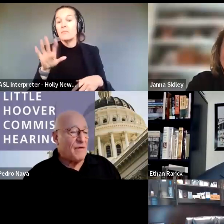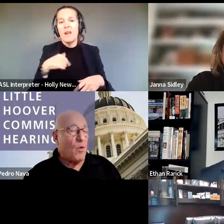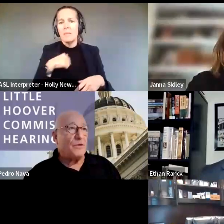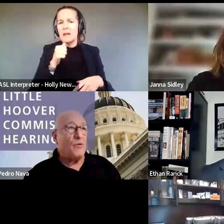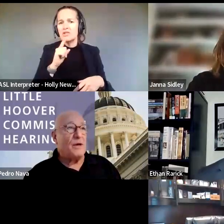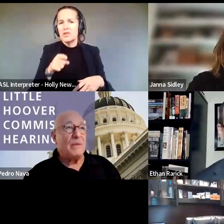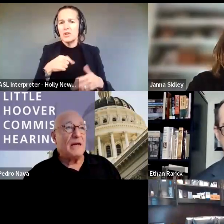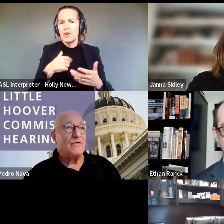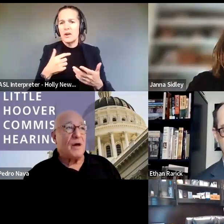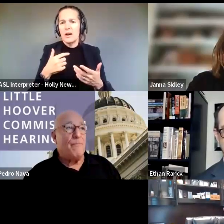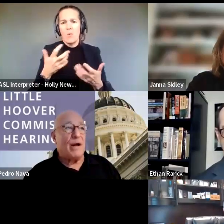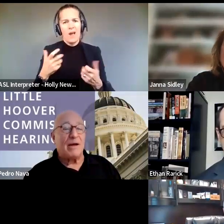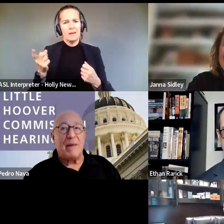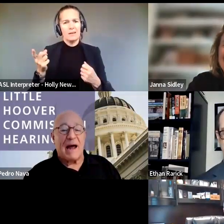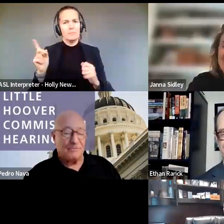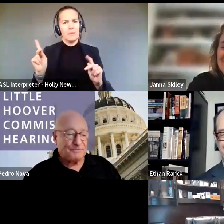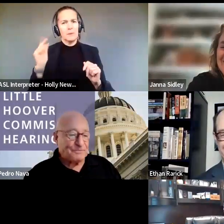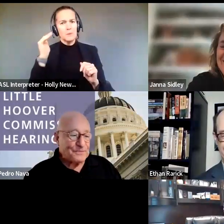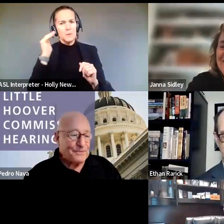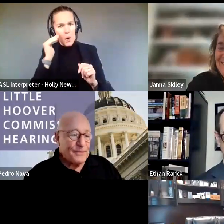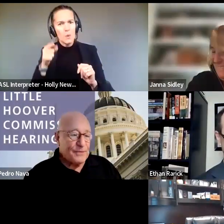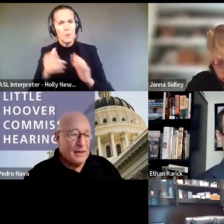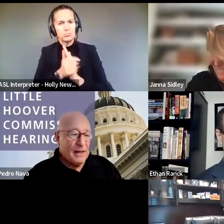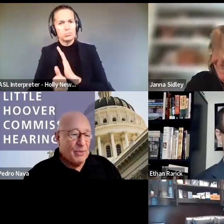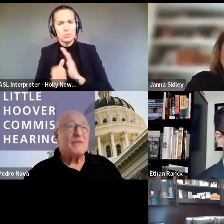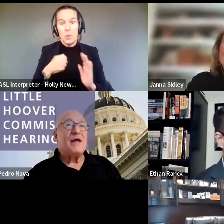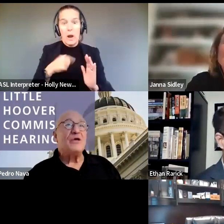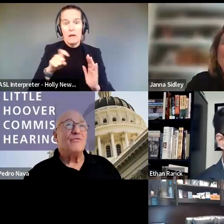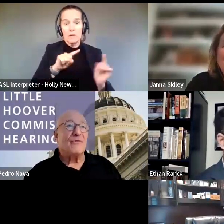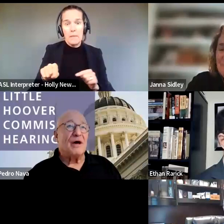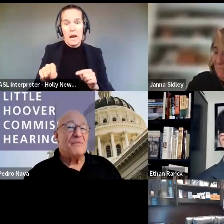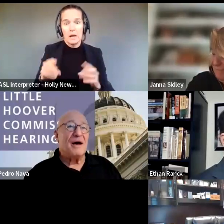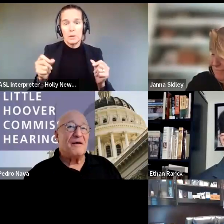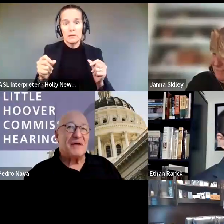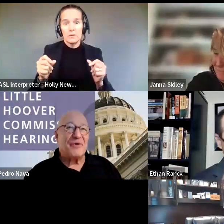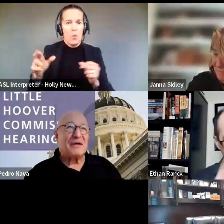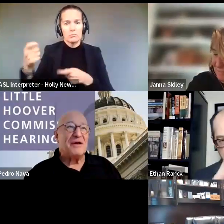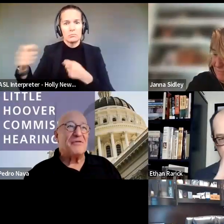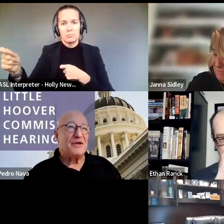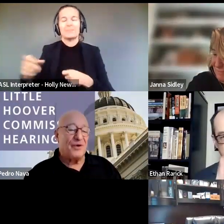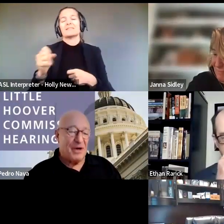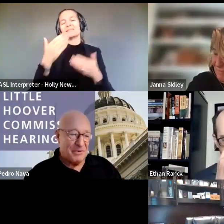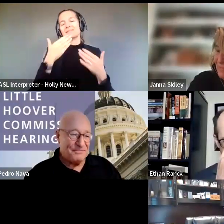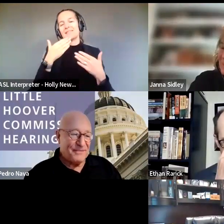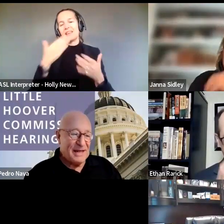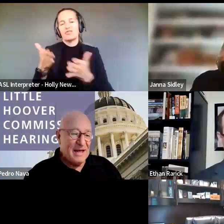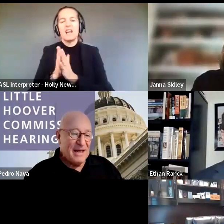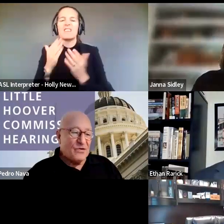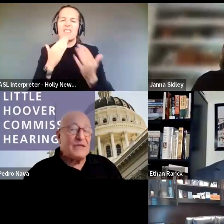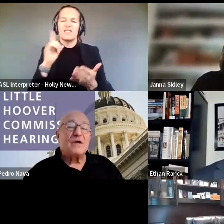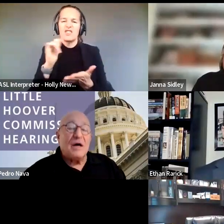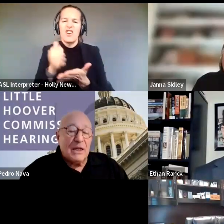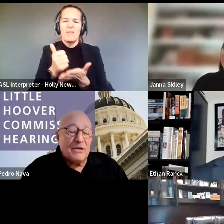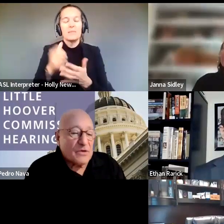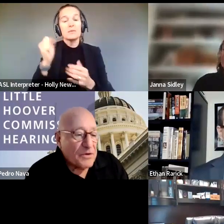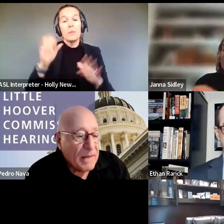taste of how well you run the meeting, so I better get back. But thank you for thanks for asking and thanks for your help. So